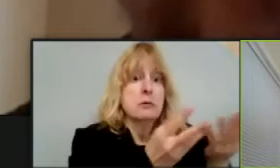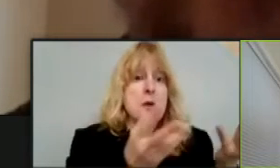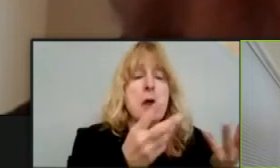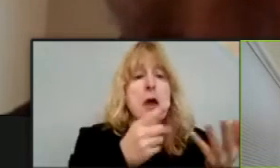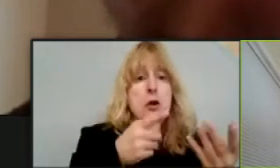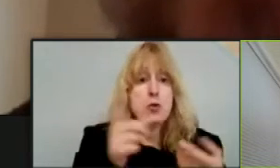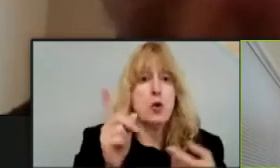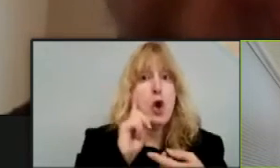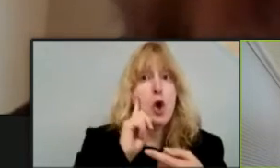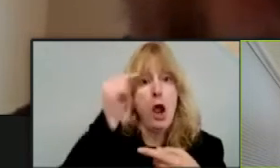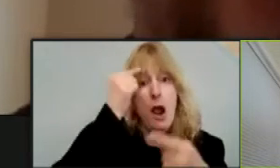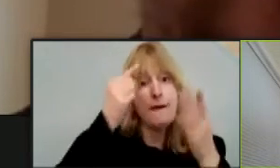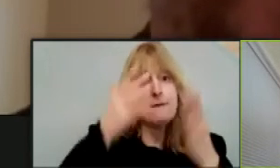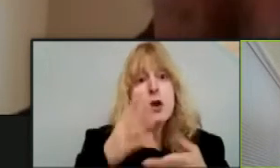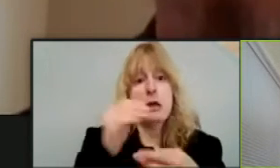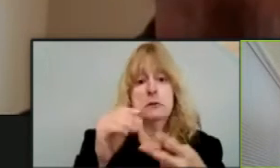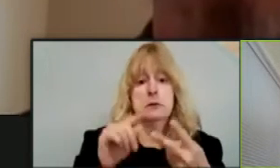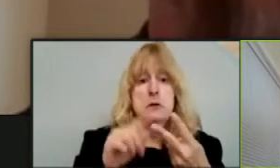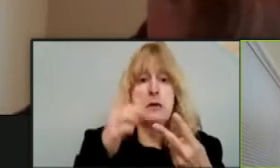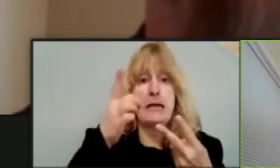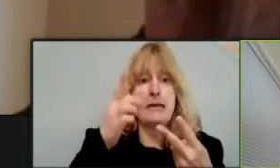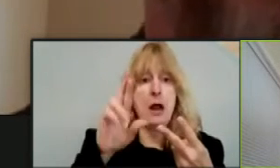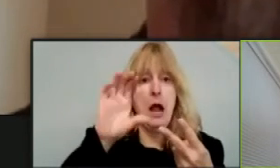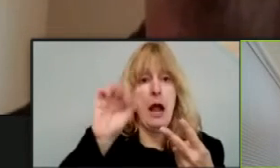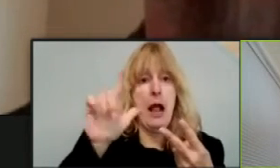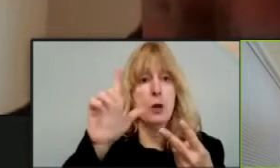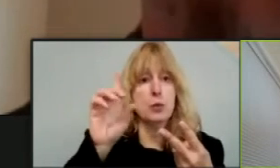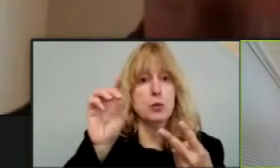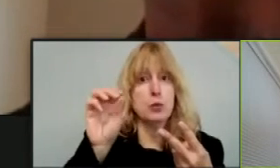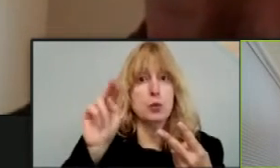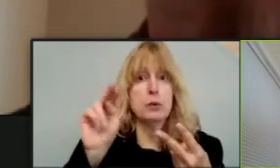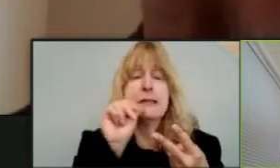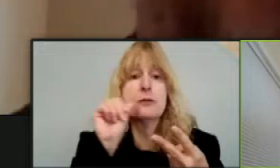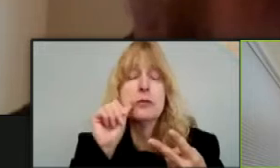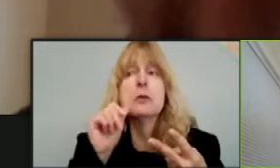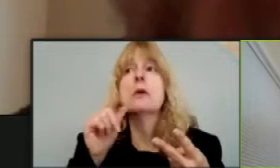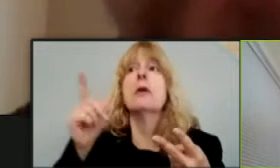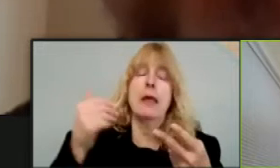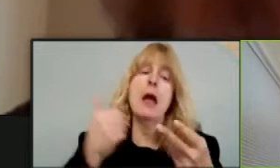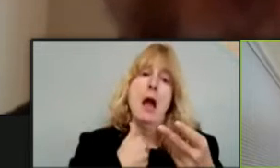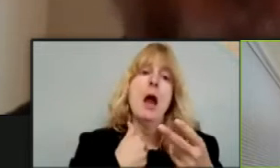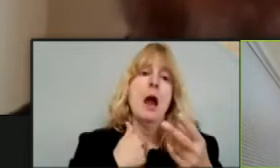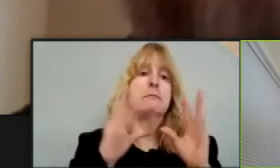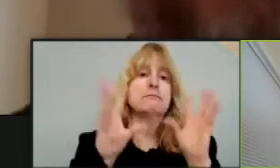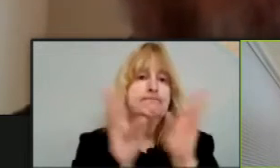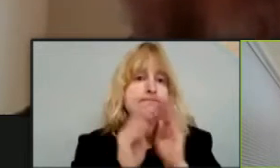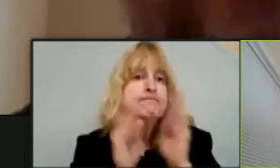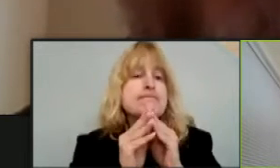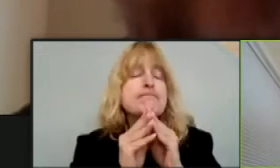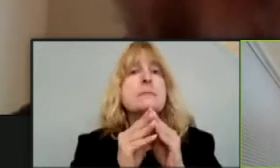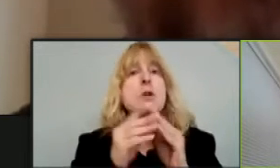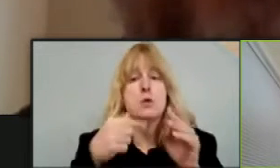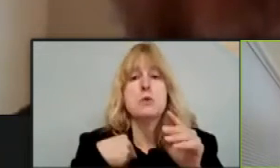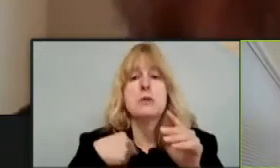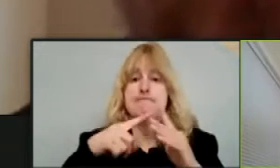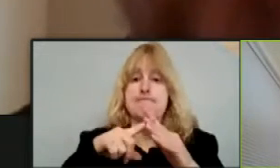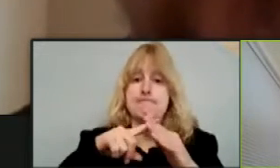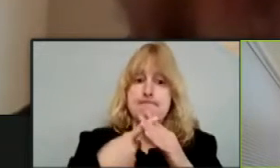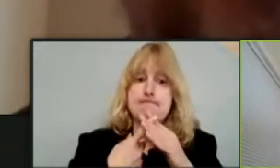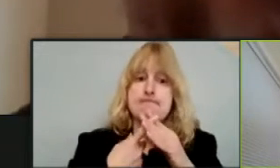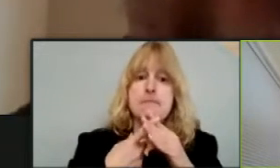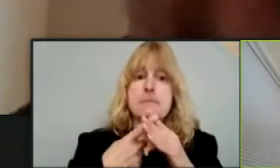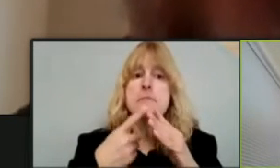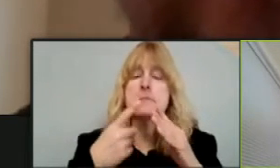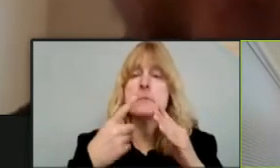yesterday. They did a press conference and we initiated opening up the vaccine, trying to make it more available for